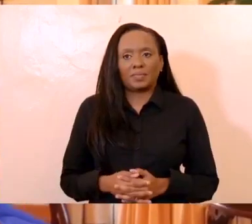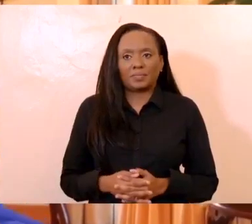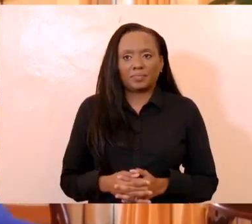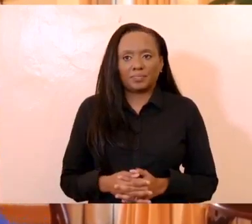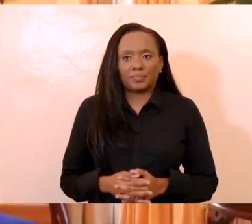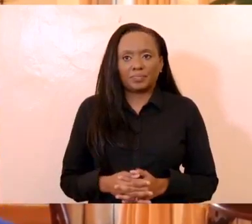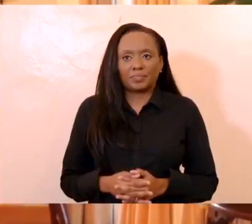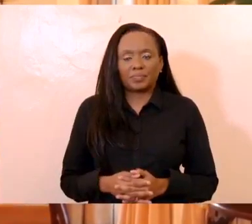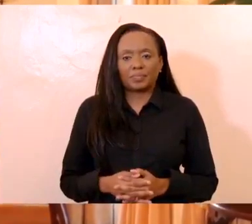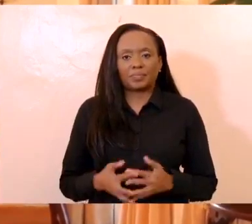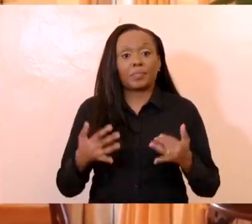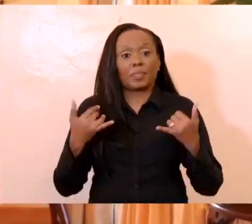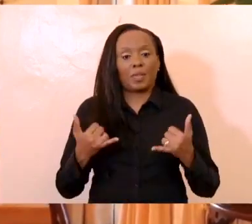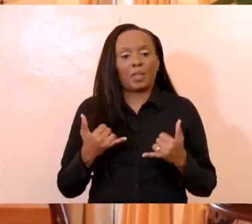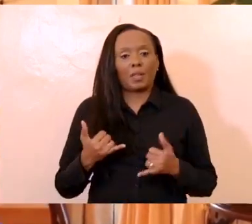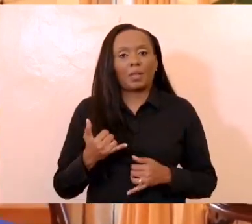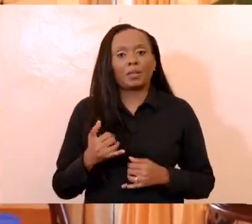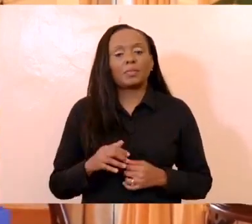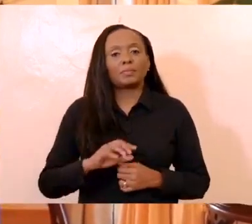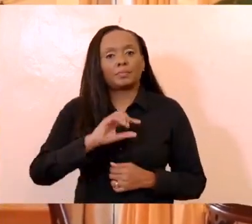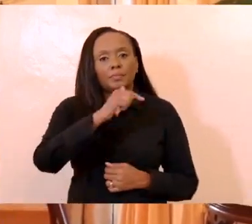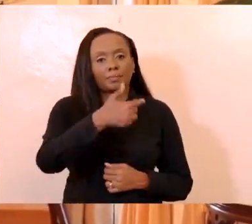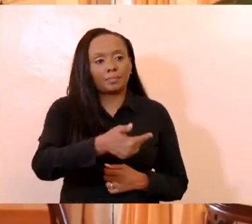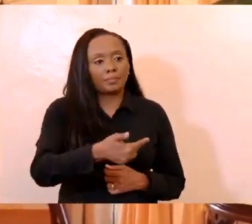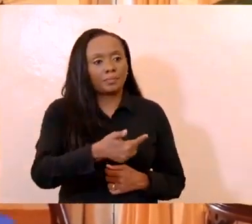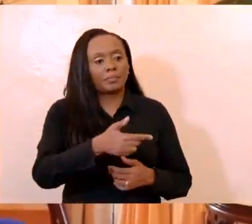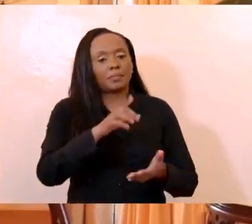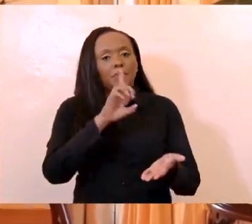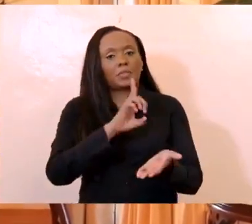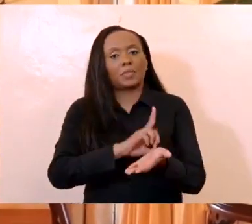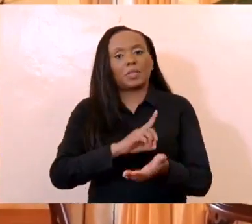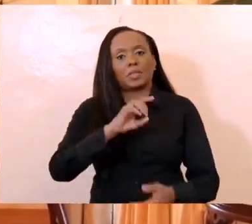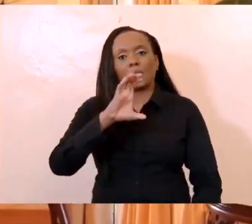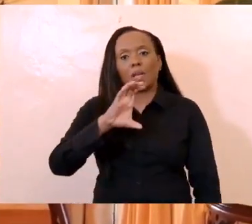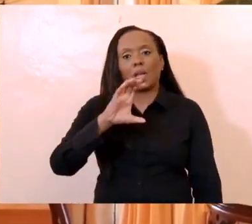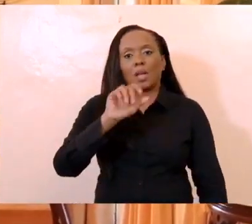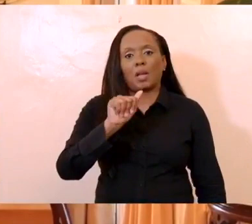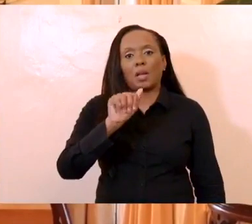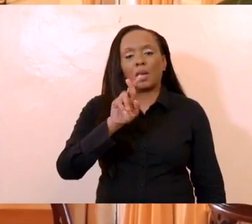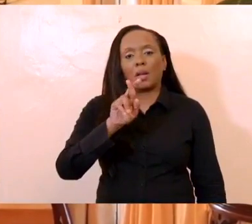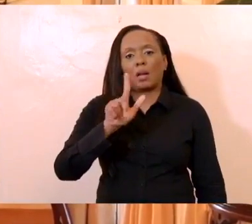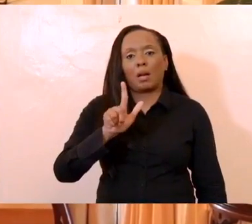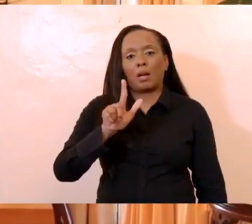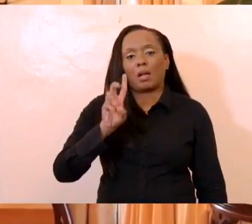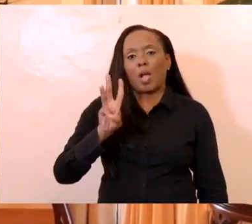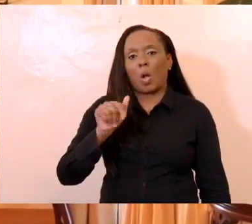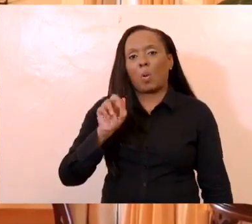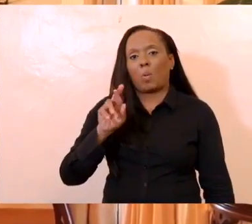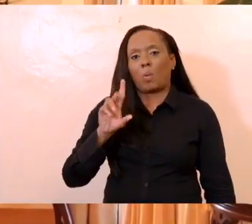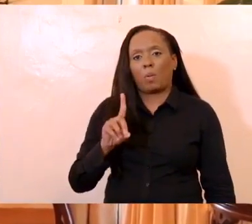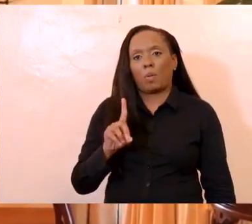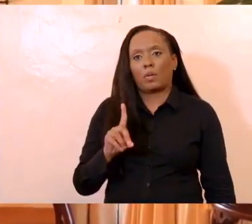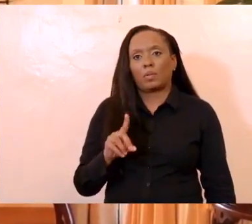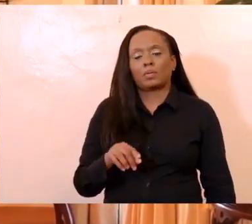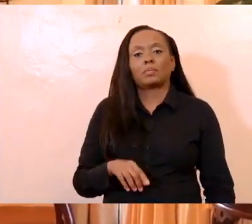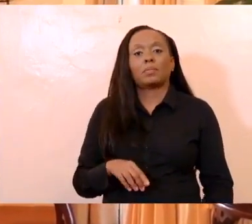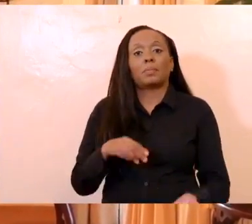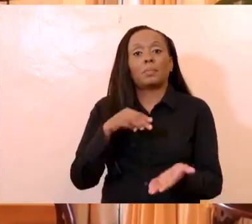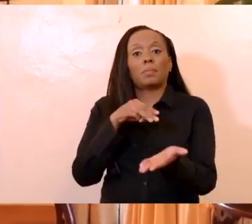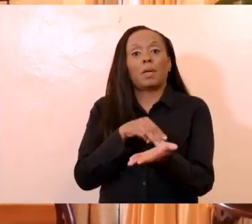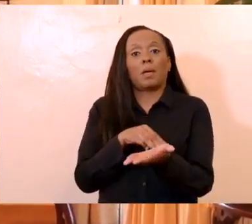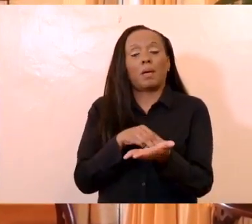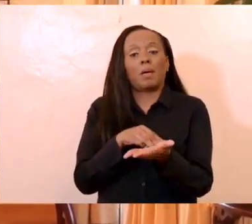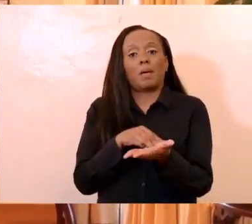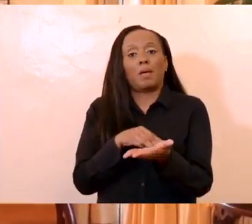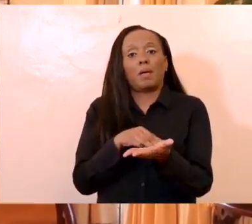We will turn now to Dr. Carl Ward, who is a medical officer of health at the